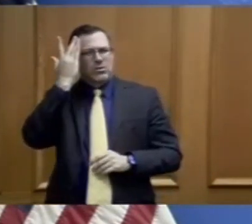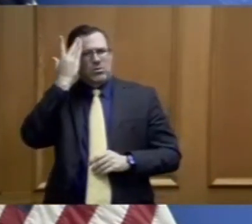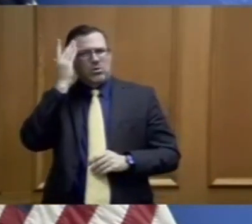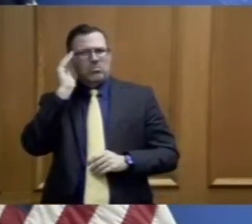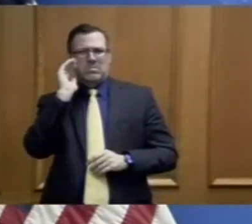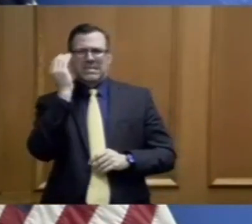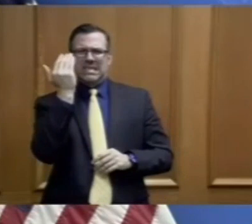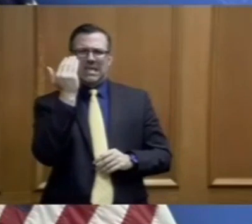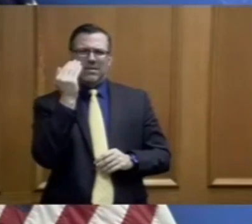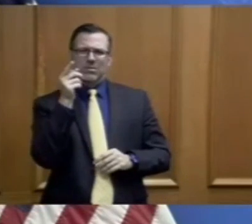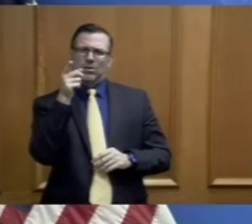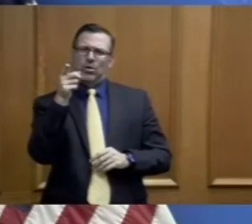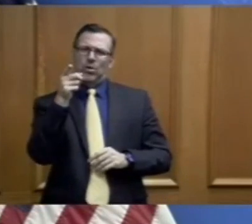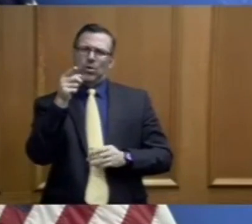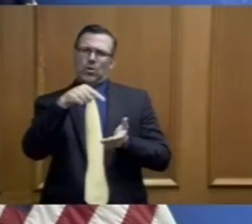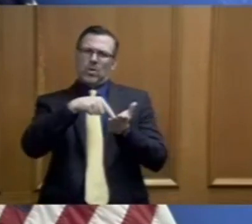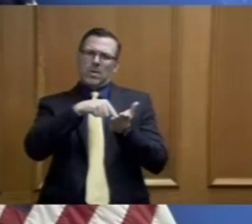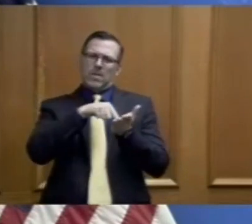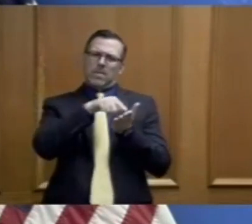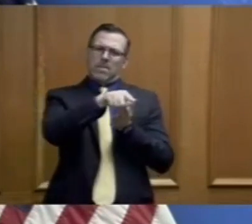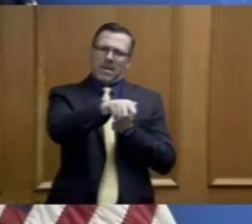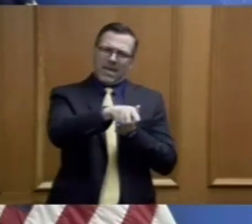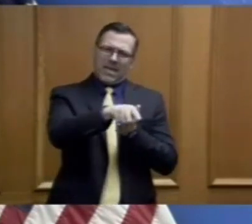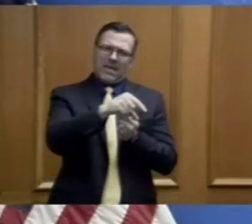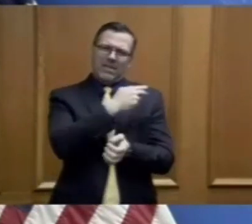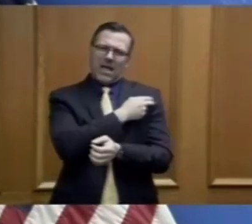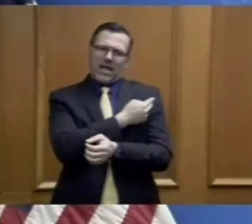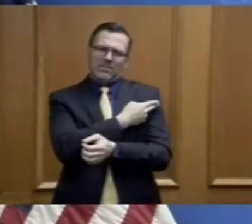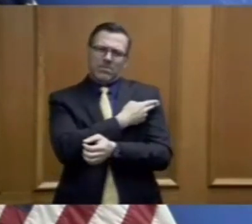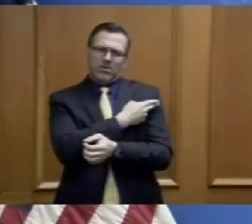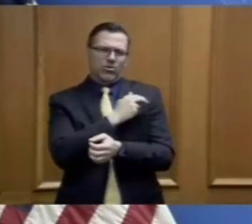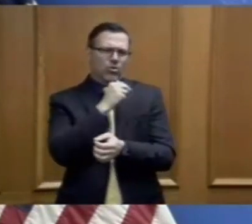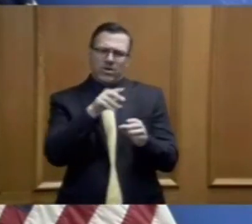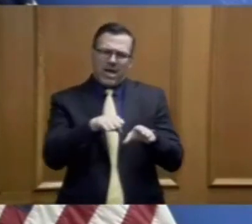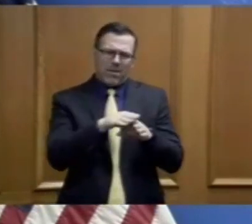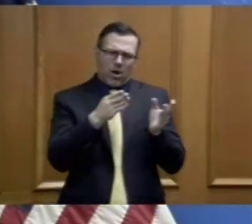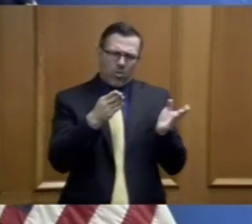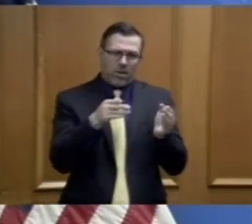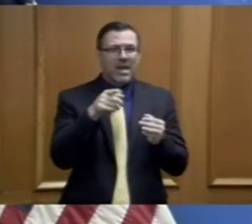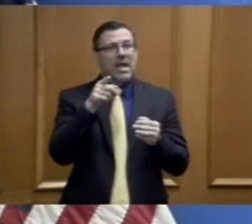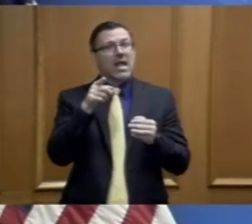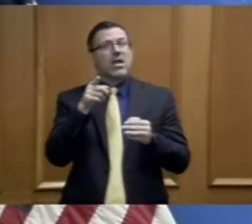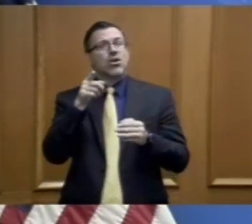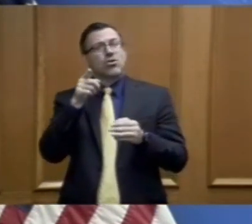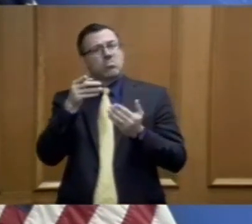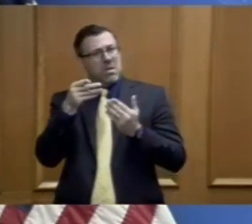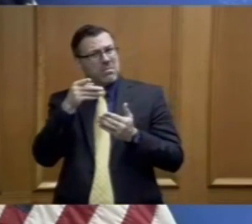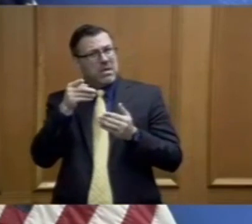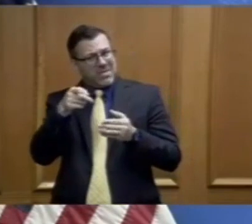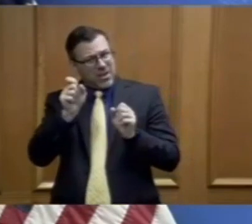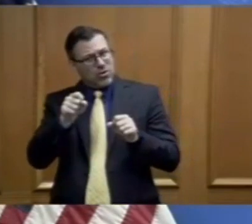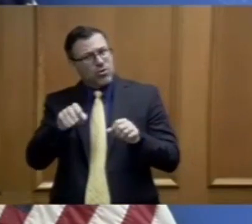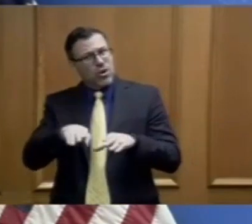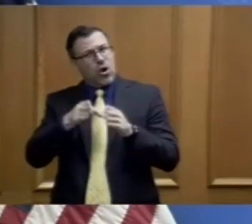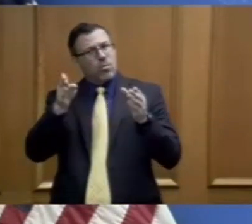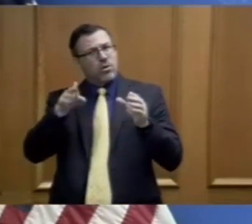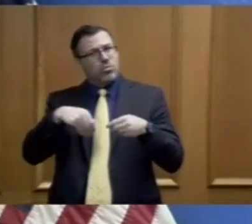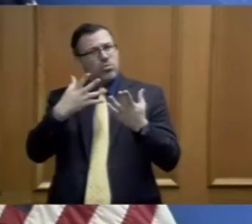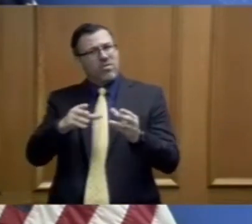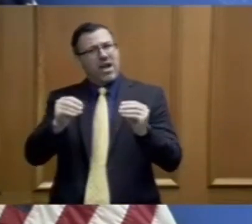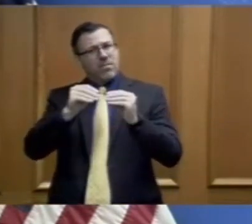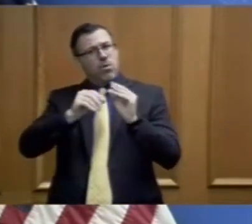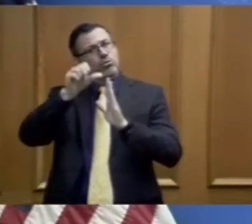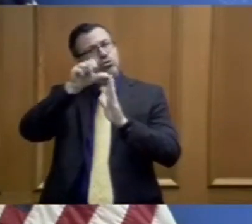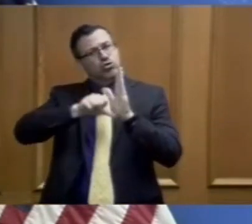operate when they could be doing elective surgeries. Now, what's the thought process behind that? And why not